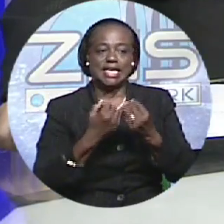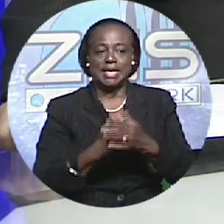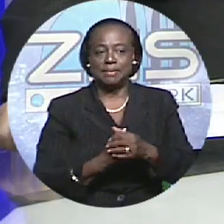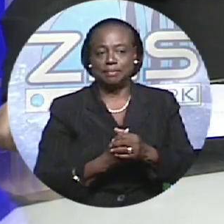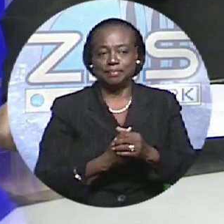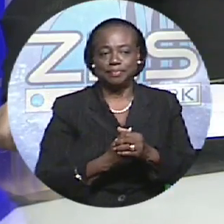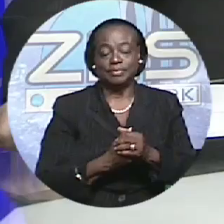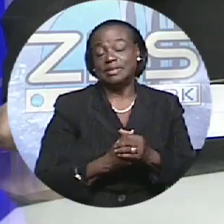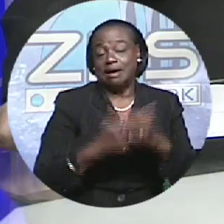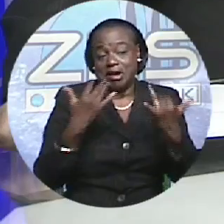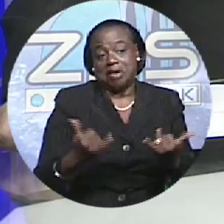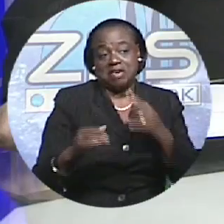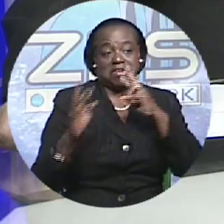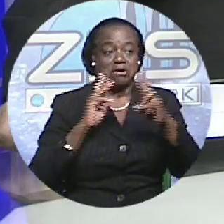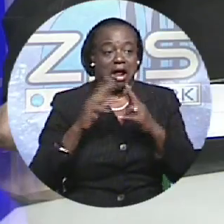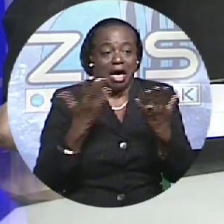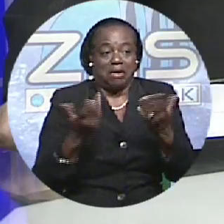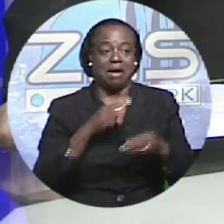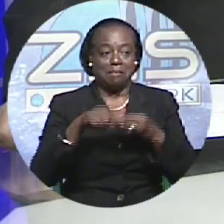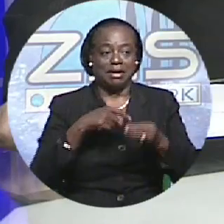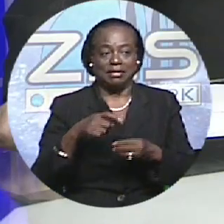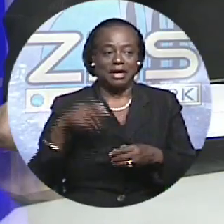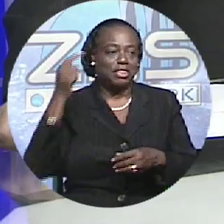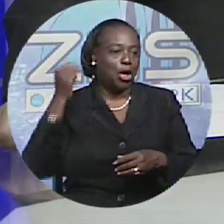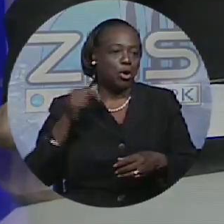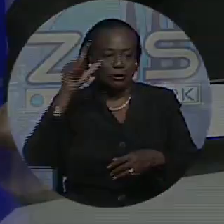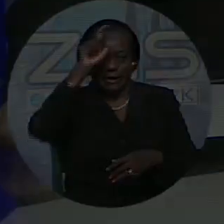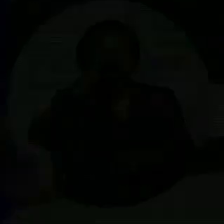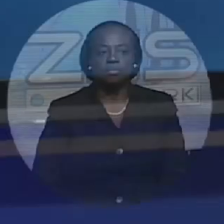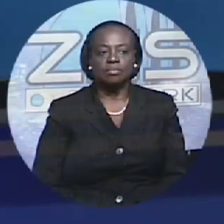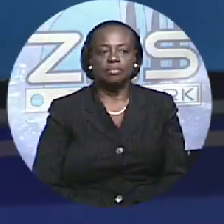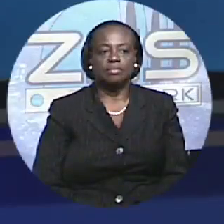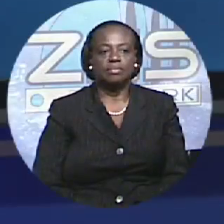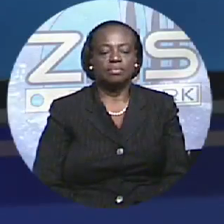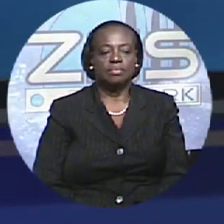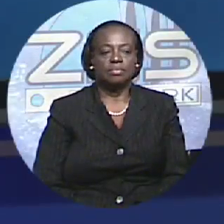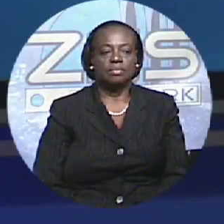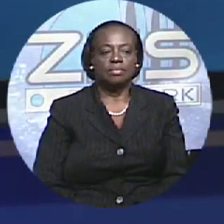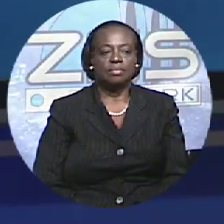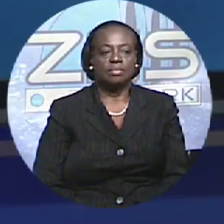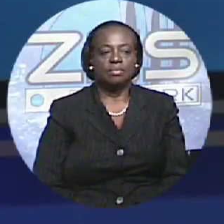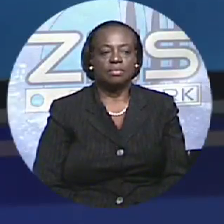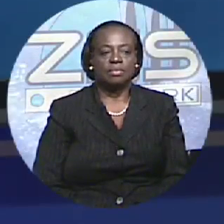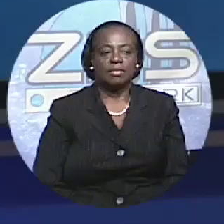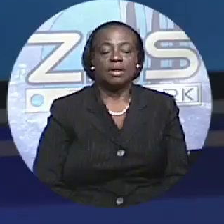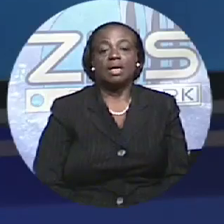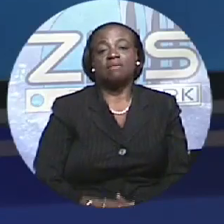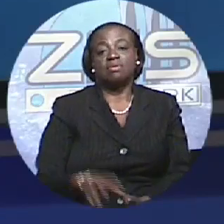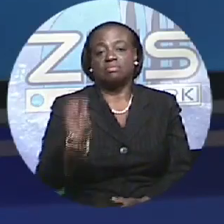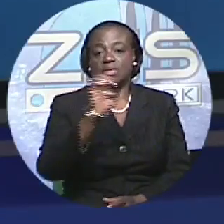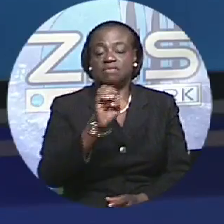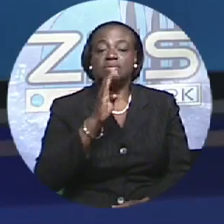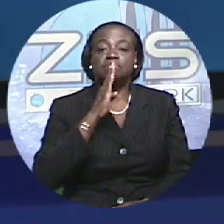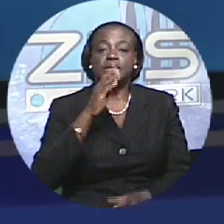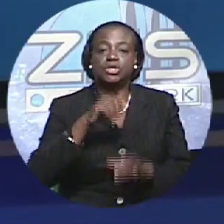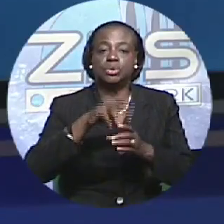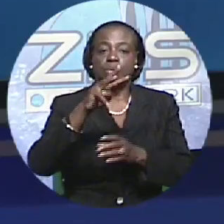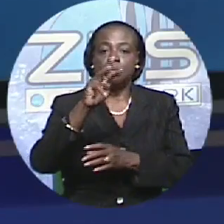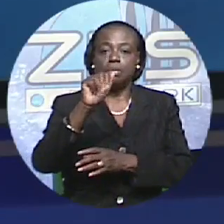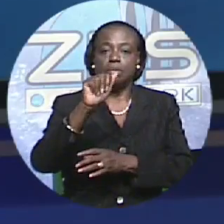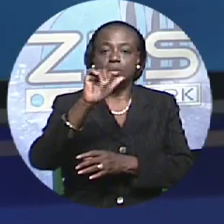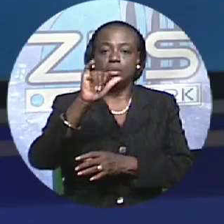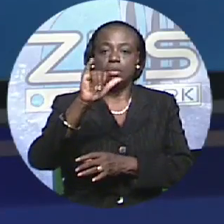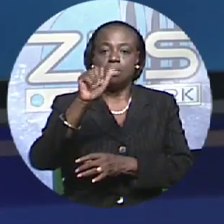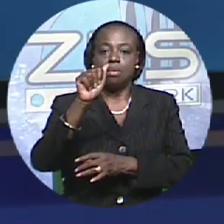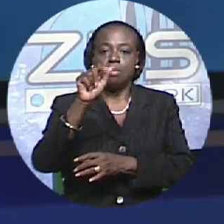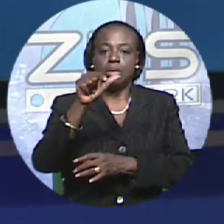by BTC, is up next. Well, still soaring. Ever been to Iguana? Most Bahamians haven't. Well,